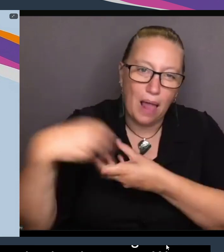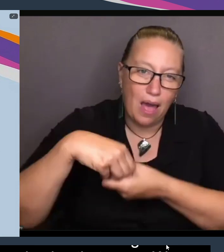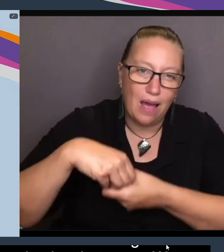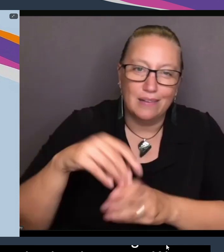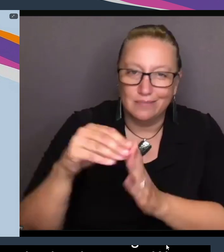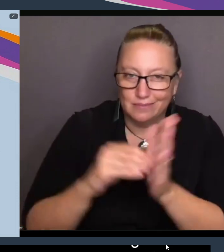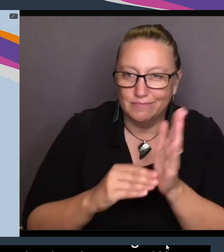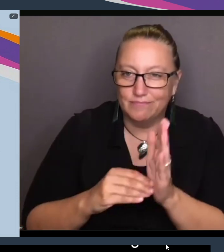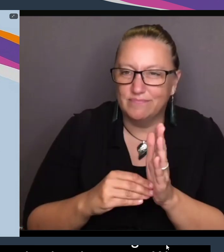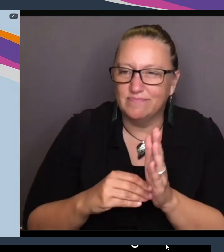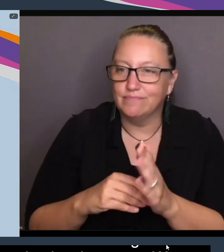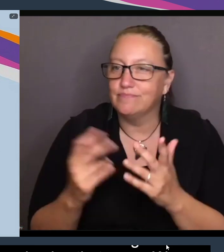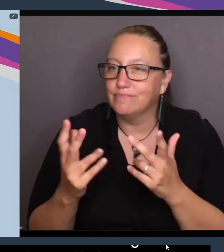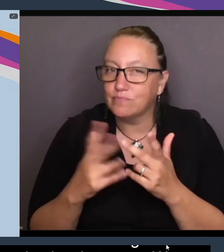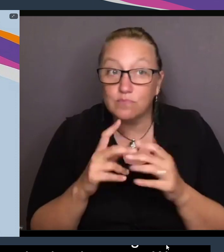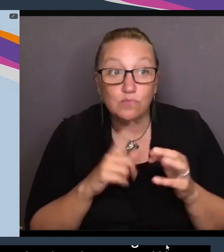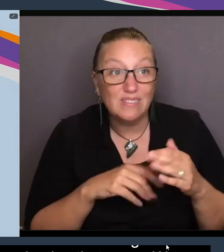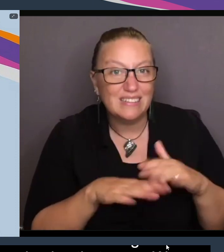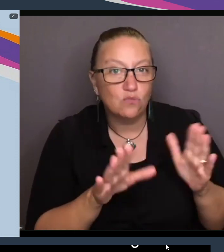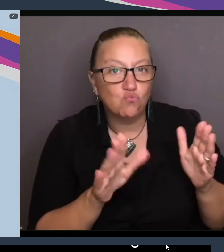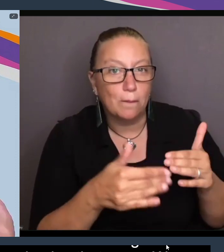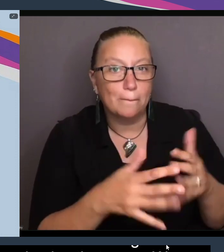Any questions in the room?